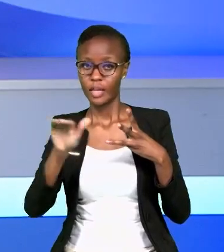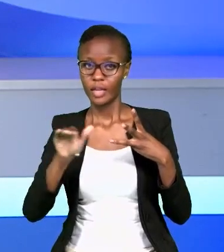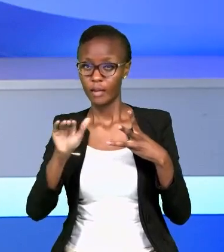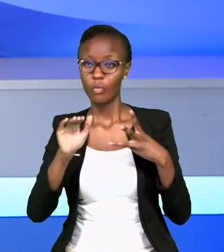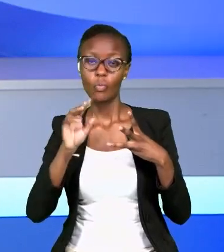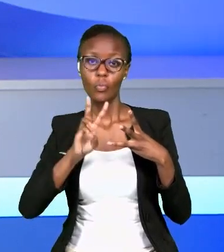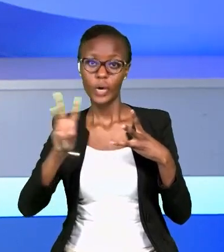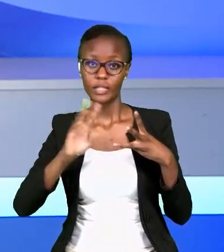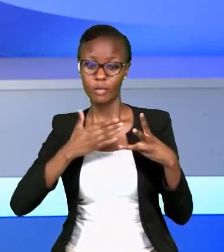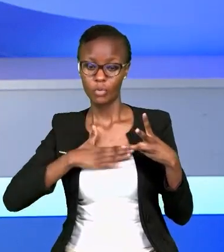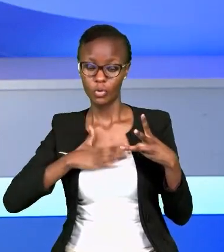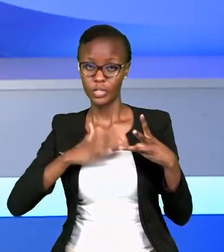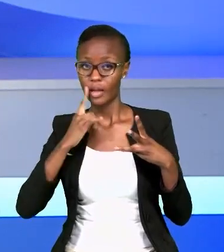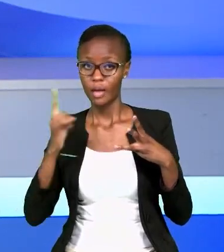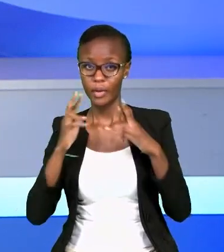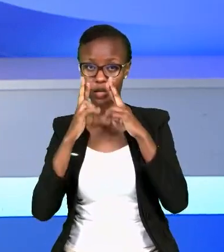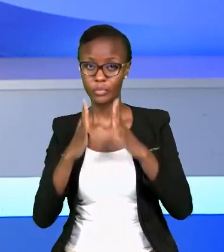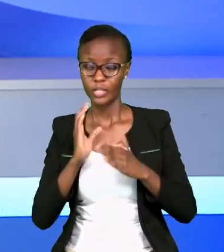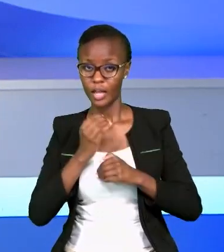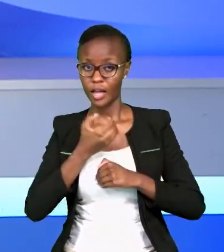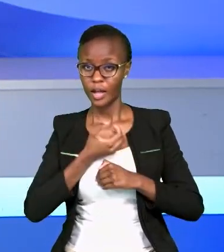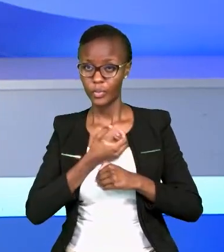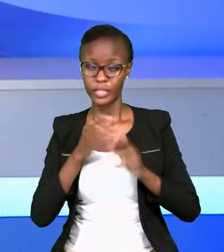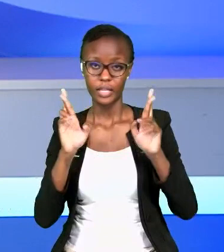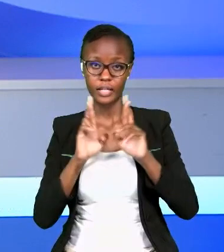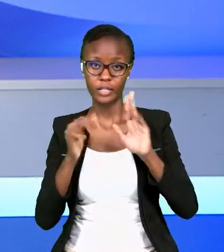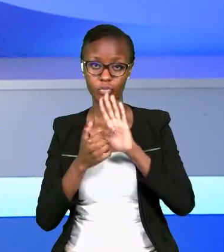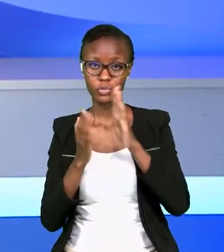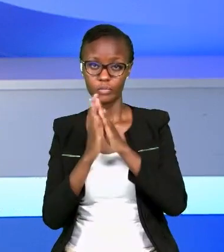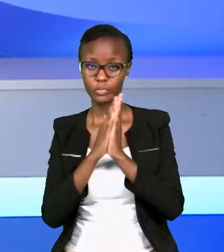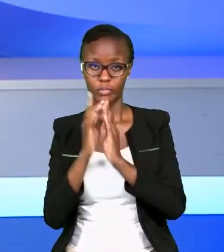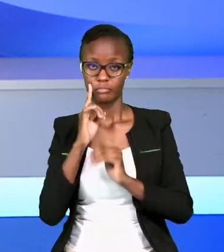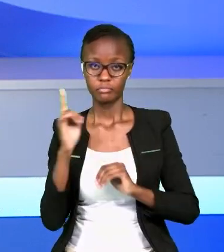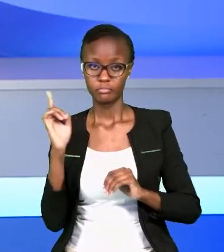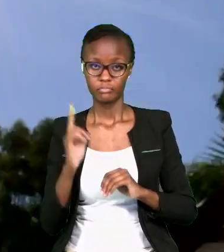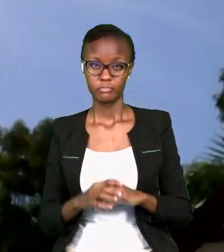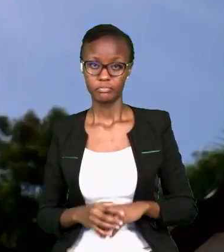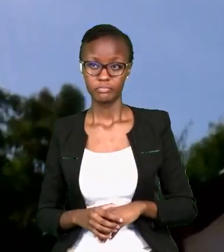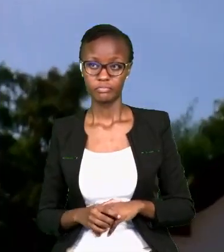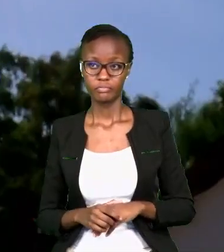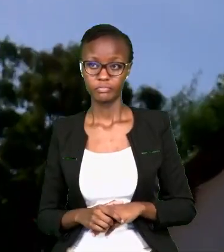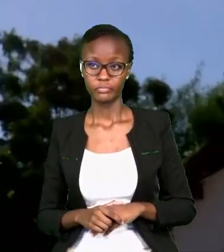Emmanuel Terer is just from Turkana and has compiled the following report.